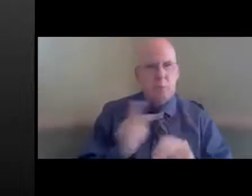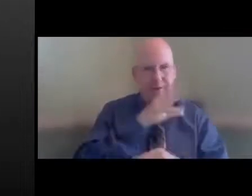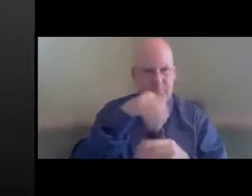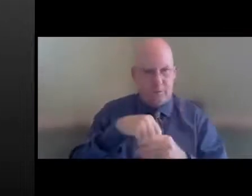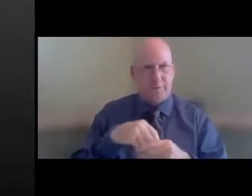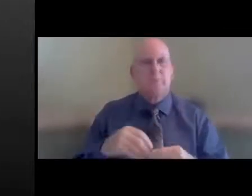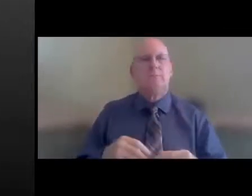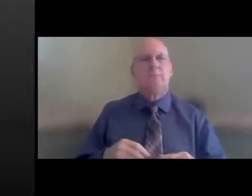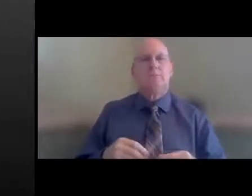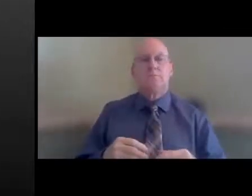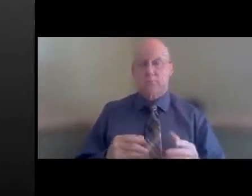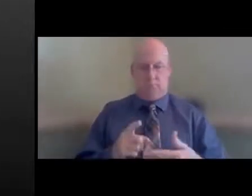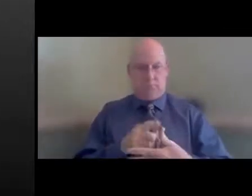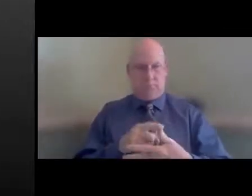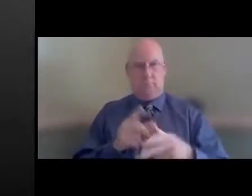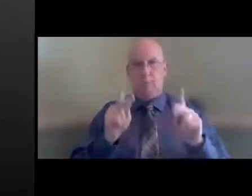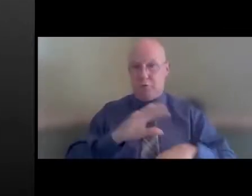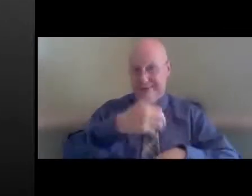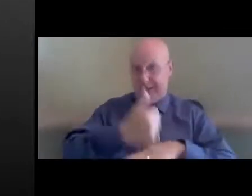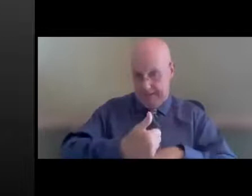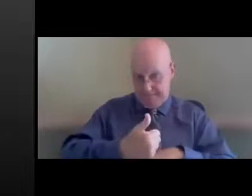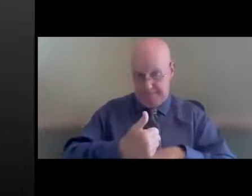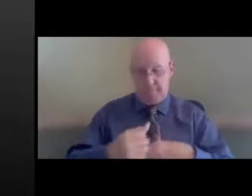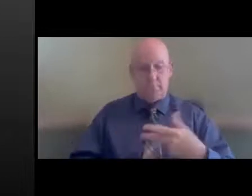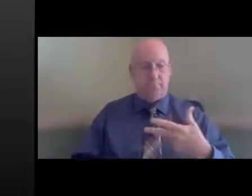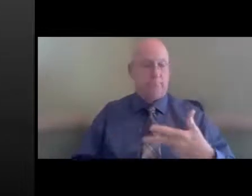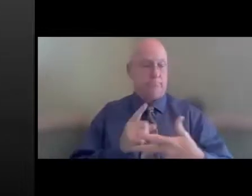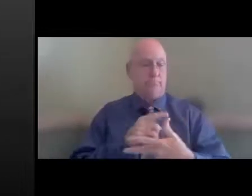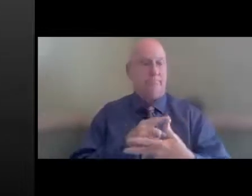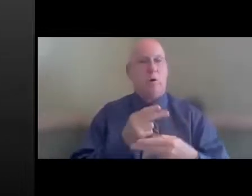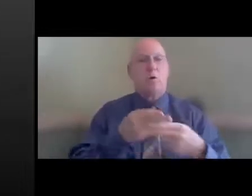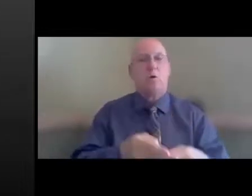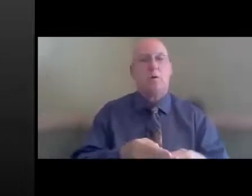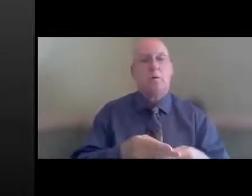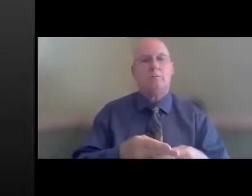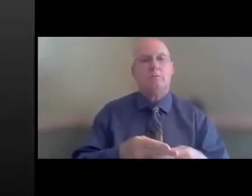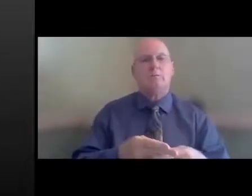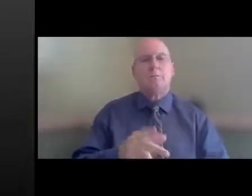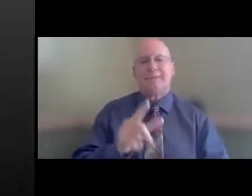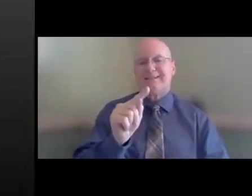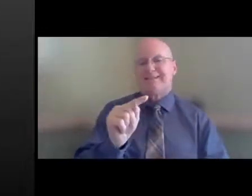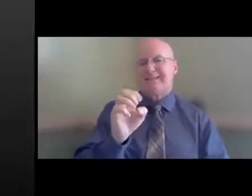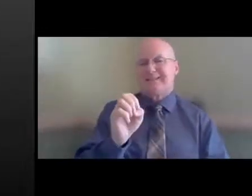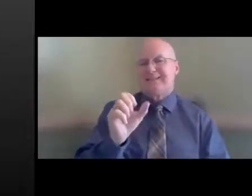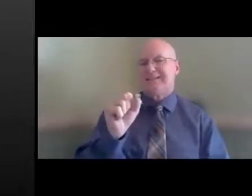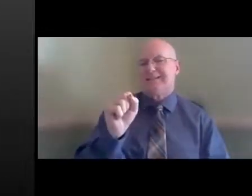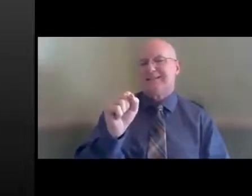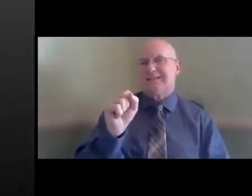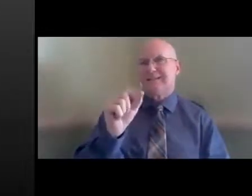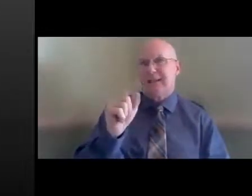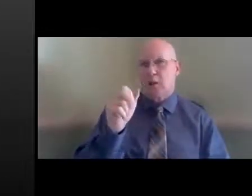There's the person who's setting it up. They're typically referred to as the settlor or the